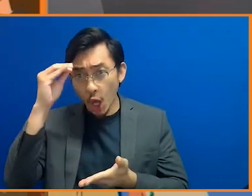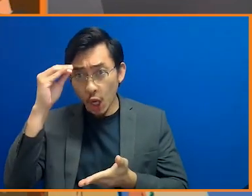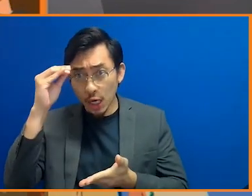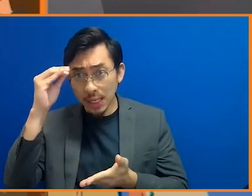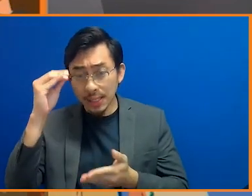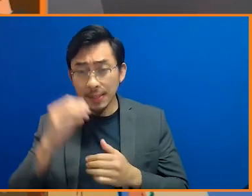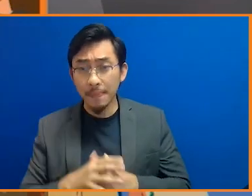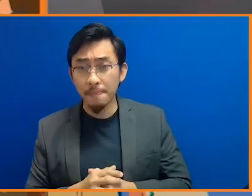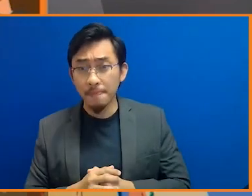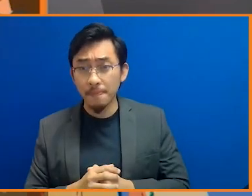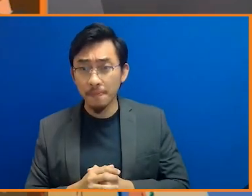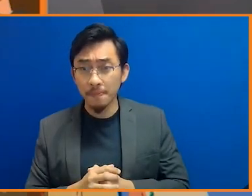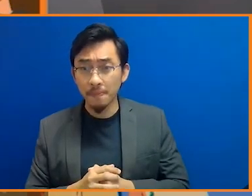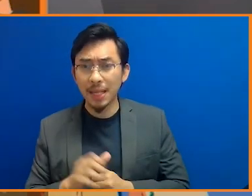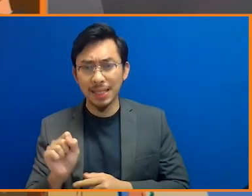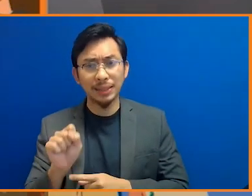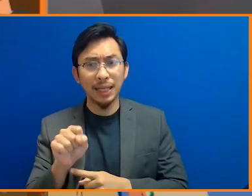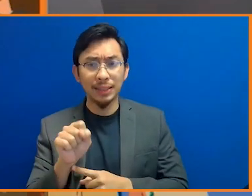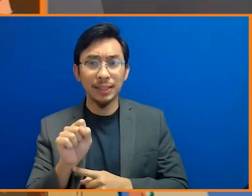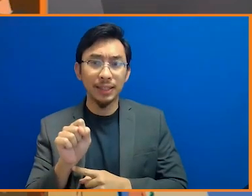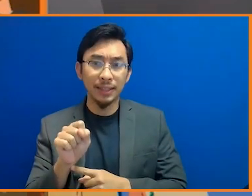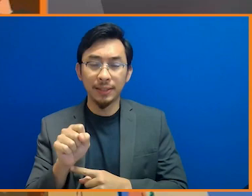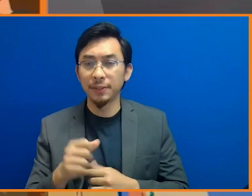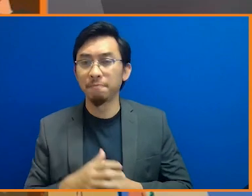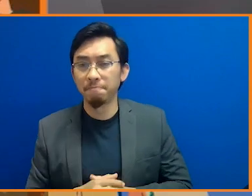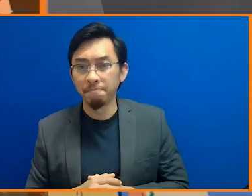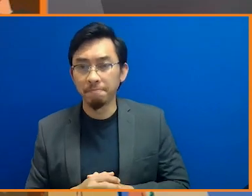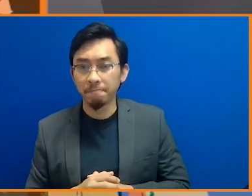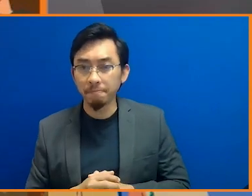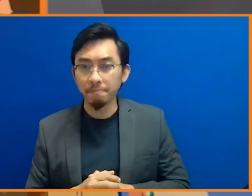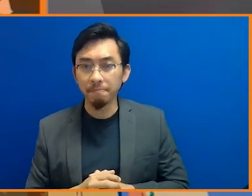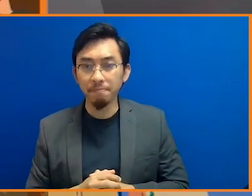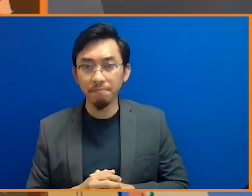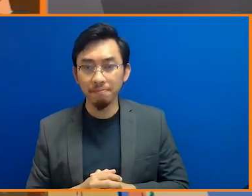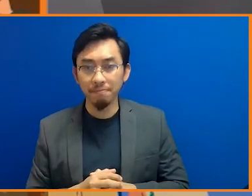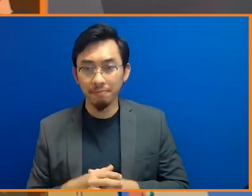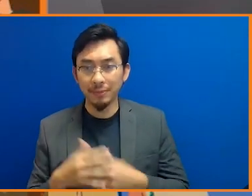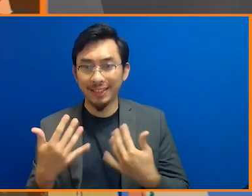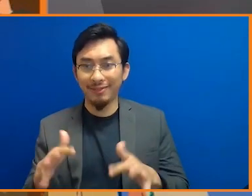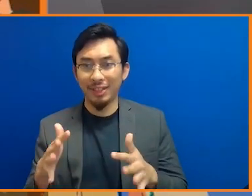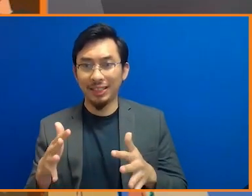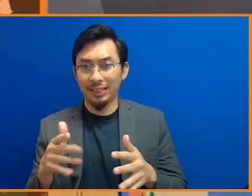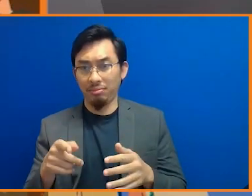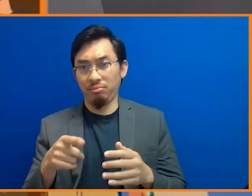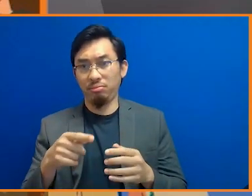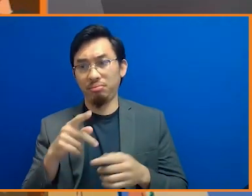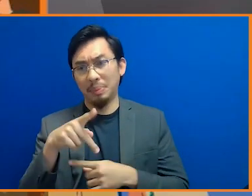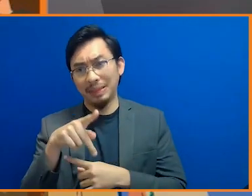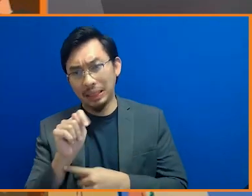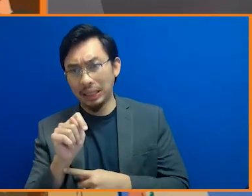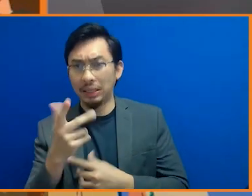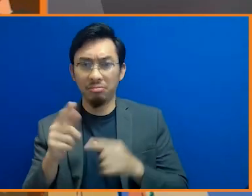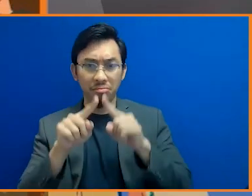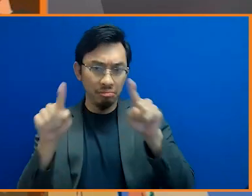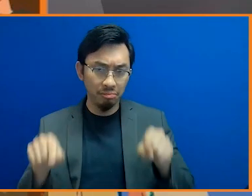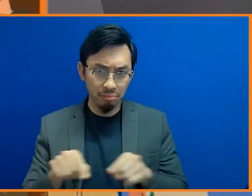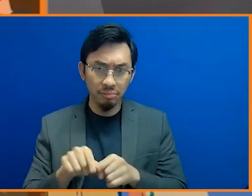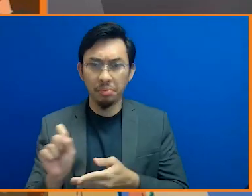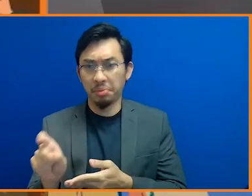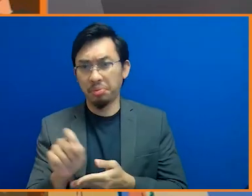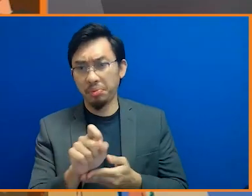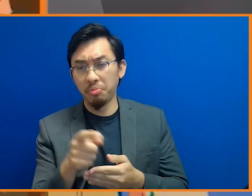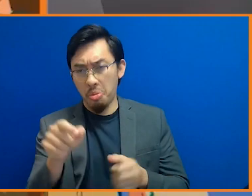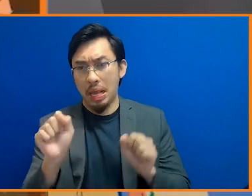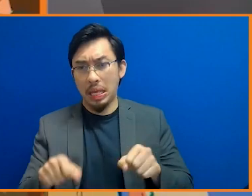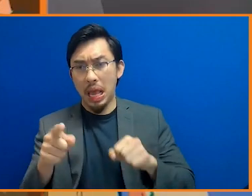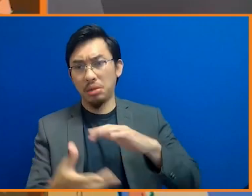e-learning. Uh, yeah, and the e-learning already have to the material ready, and you